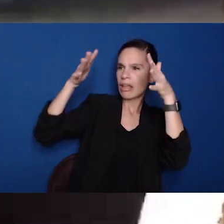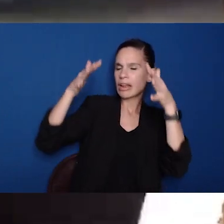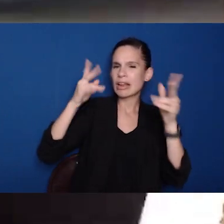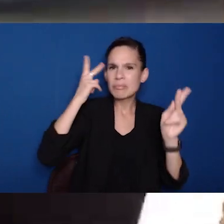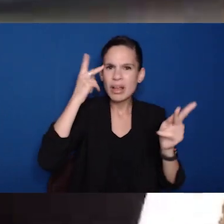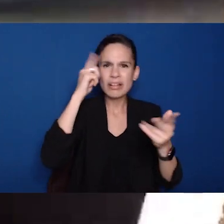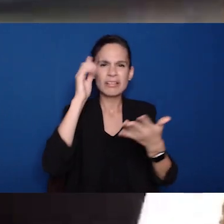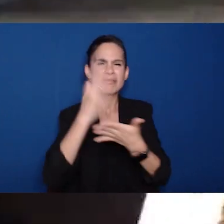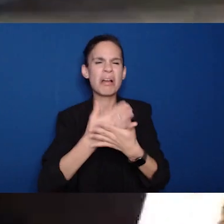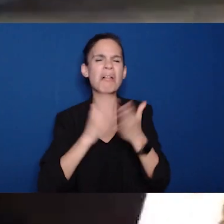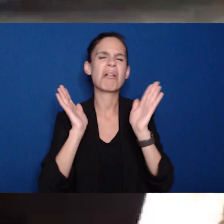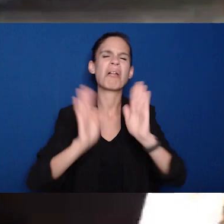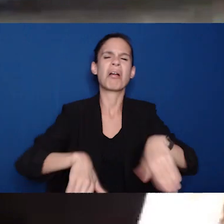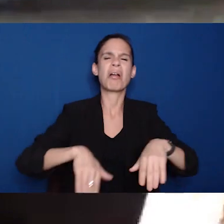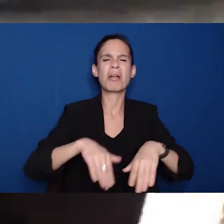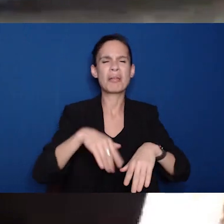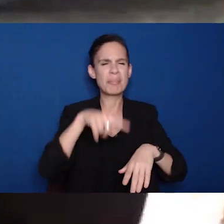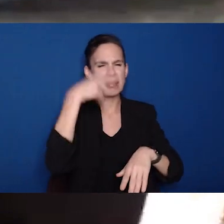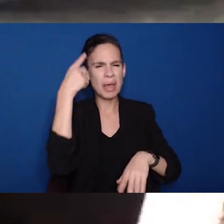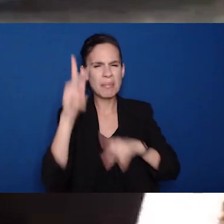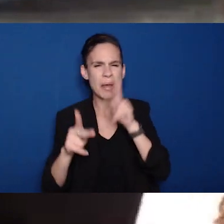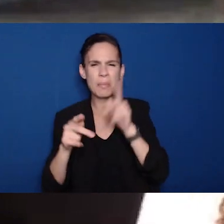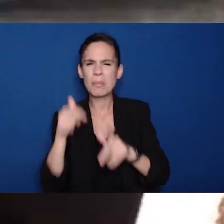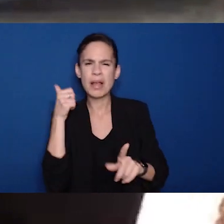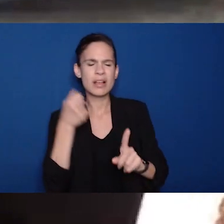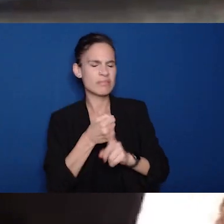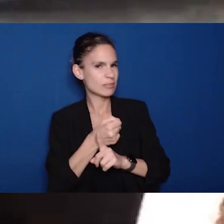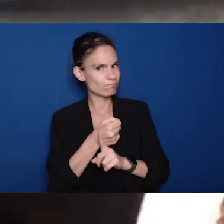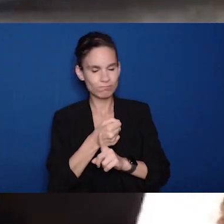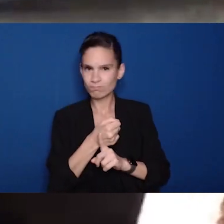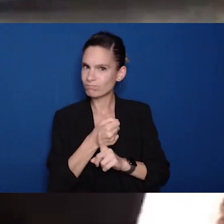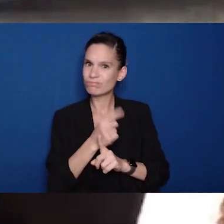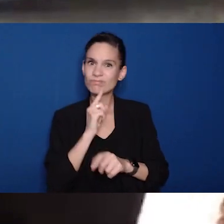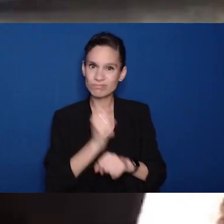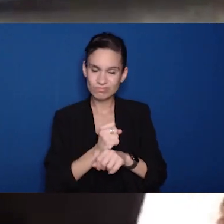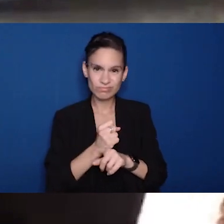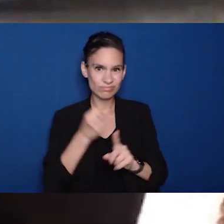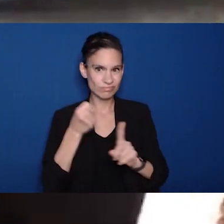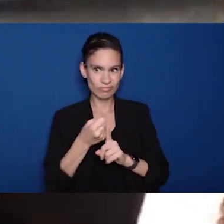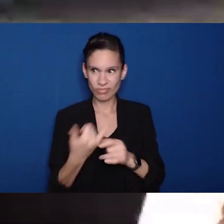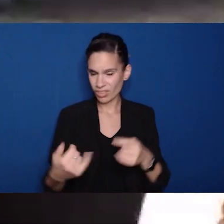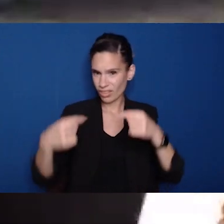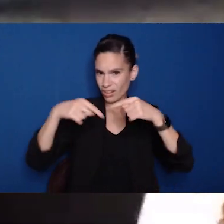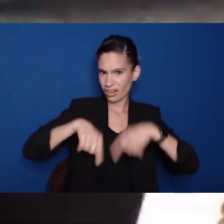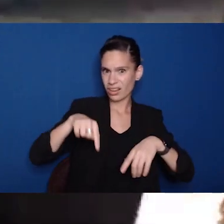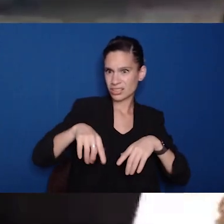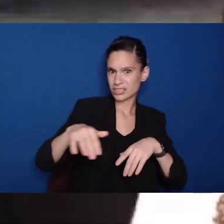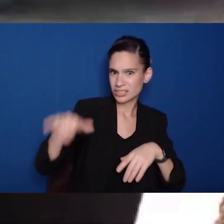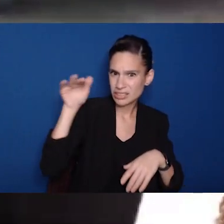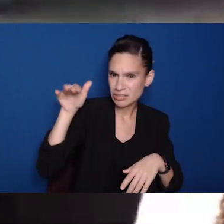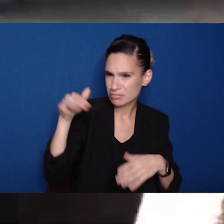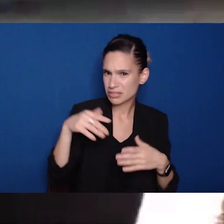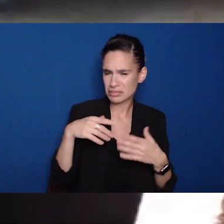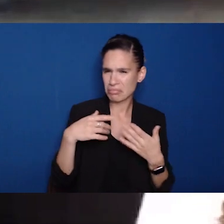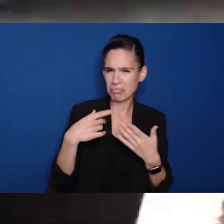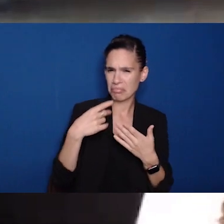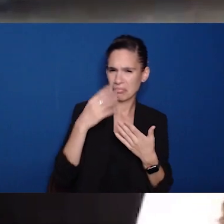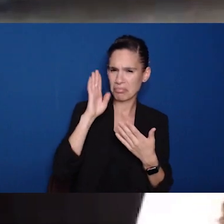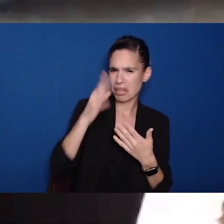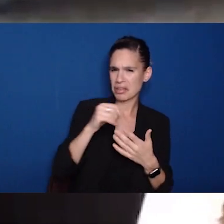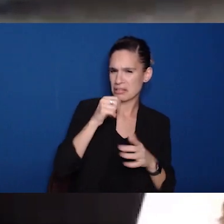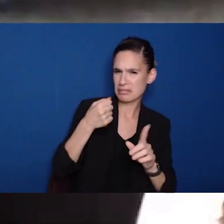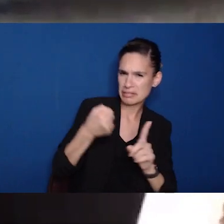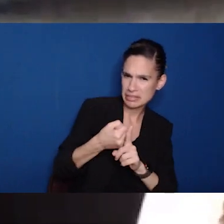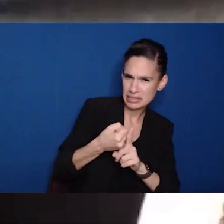doesn't affect Black people, hit quite hard. And people thought, oh no, maybe it won't, maybe if it comes, it won't hold. Oh, it doesn't affect